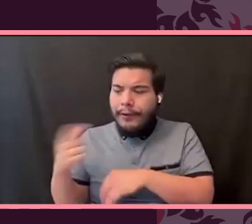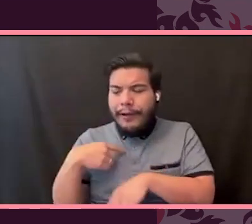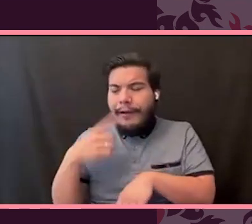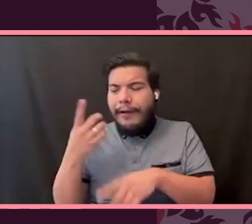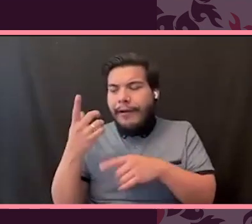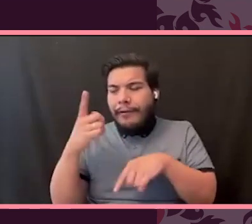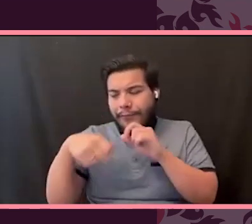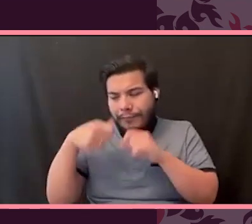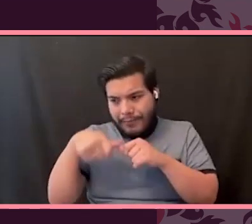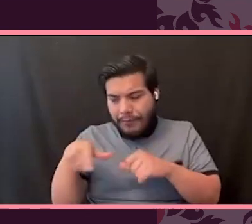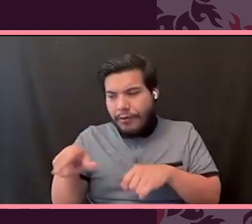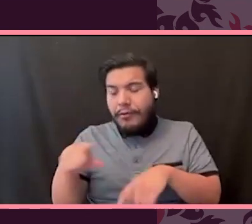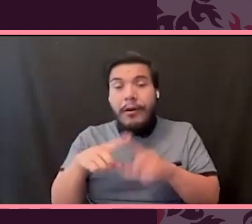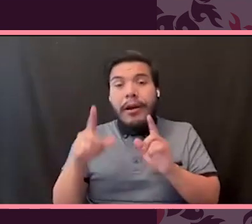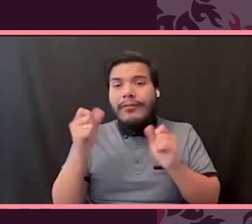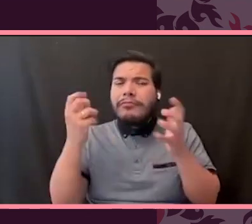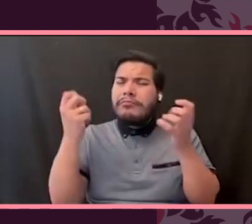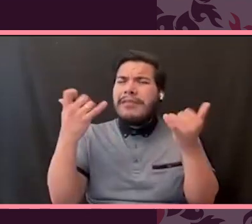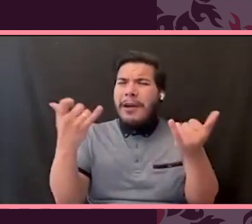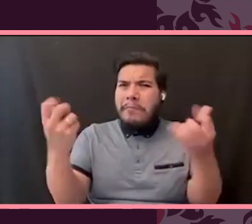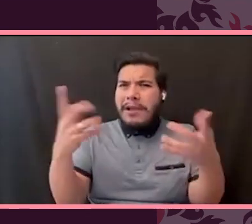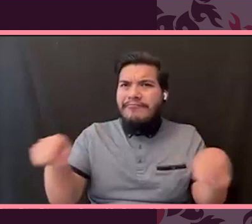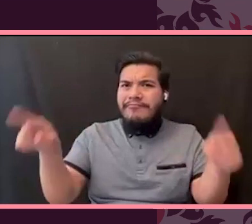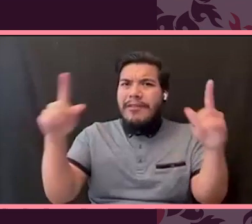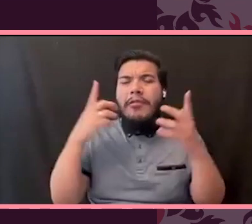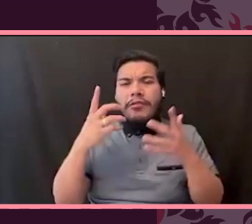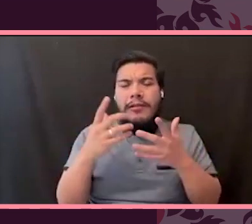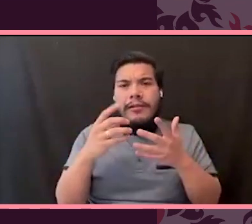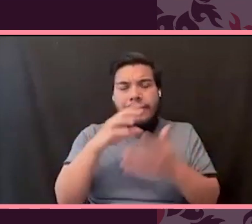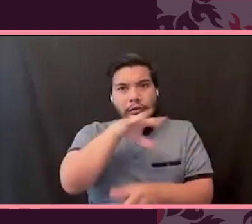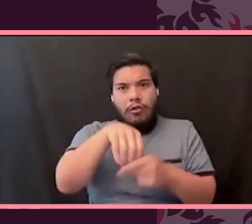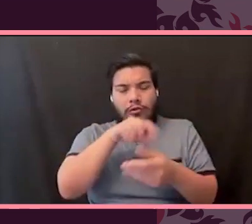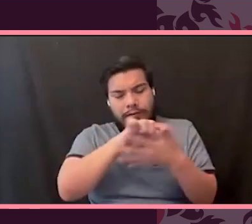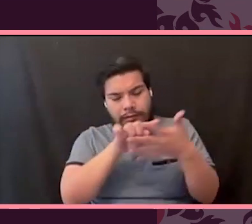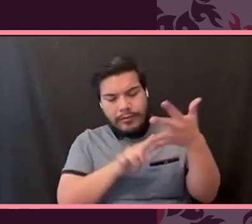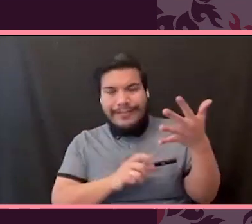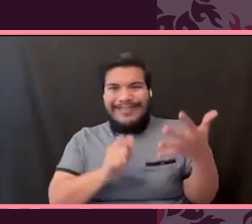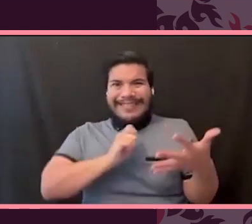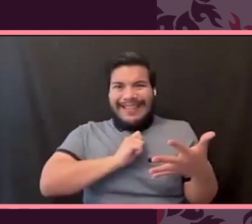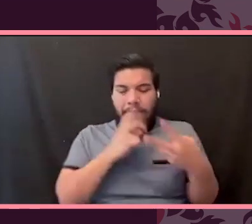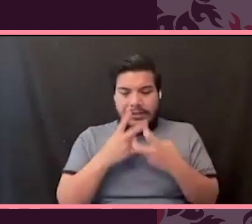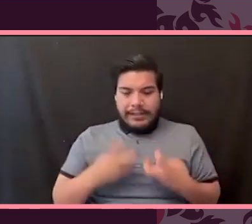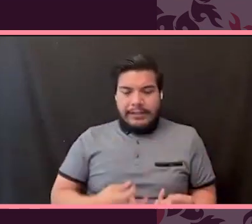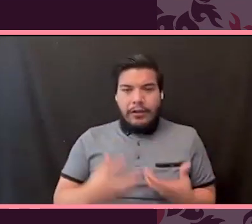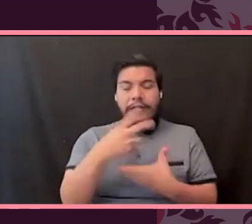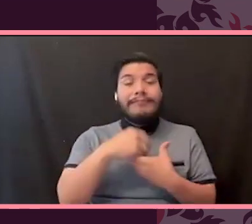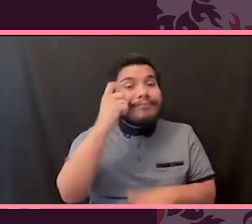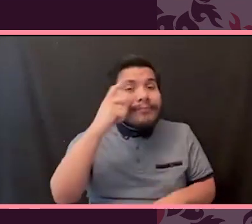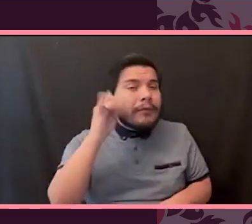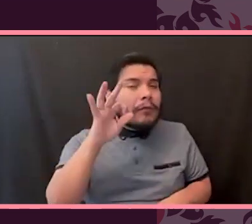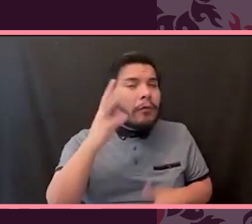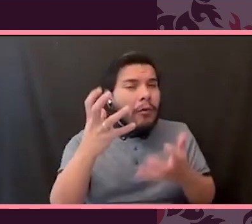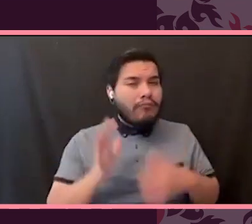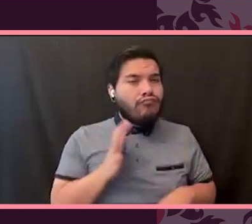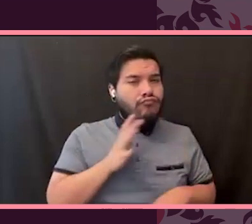the tools to self-assess for autism. And of course, if you want a formal diagnosis, you take those still